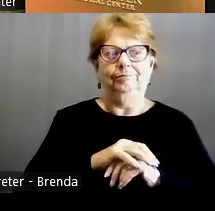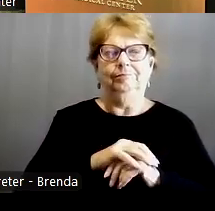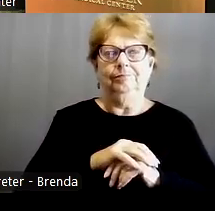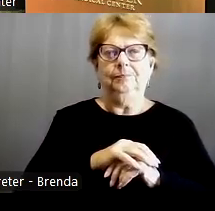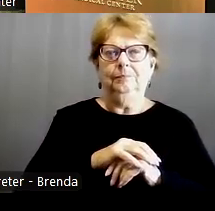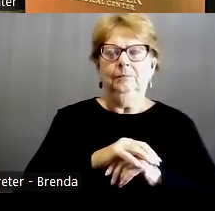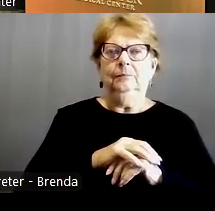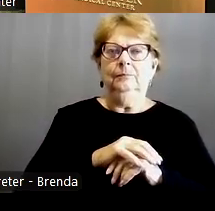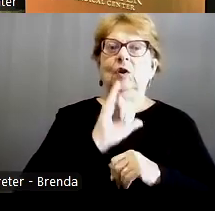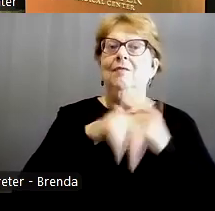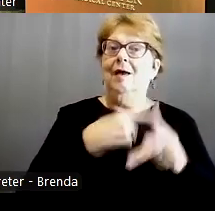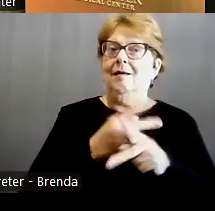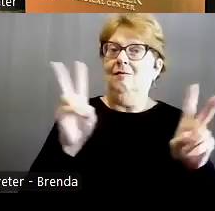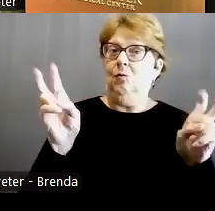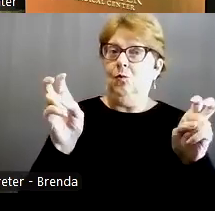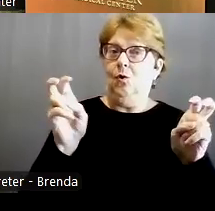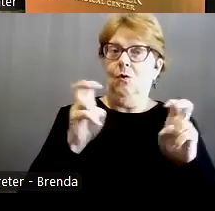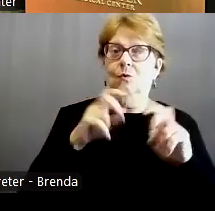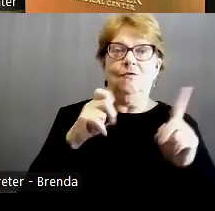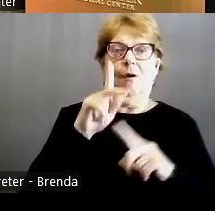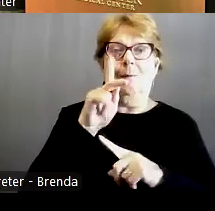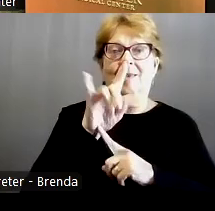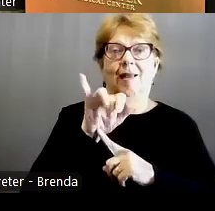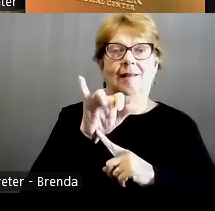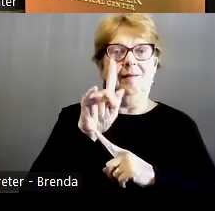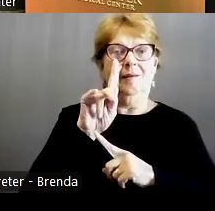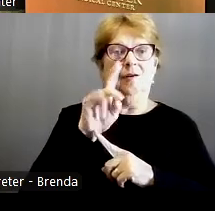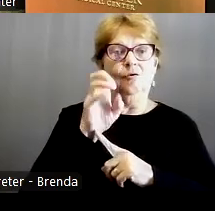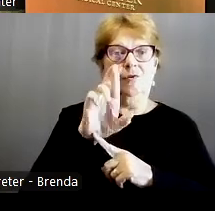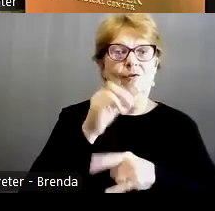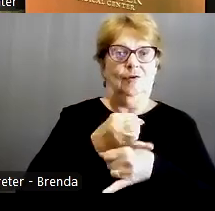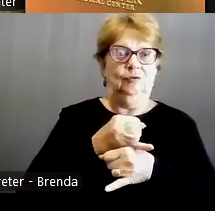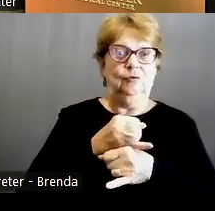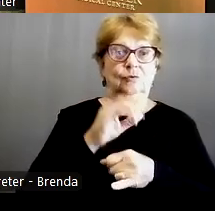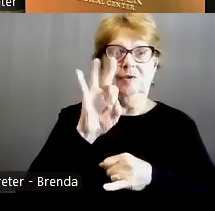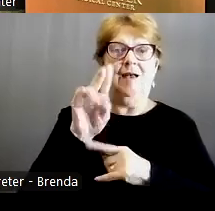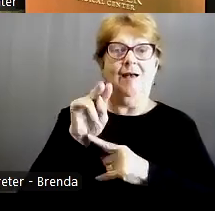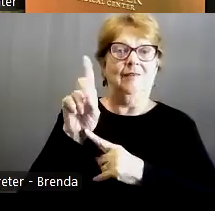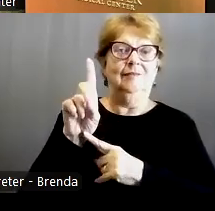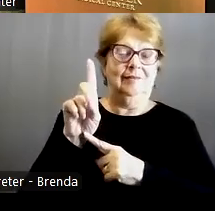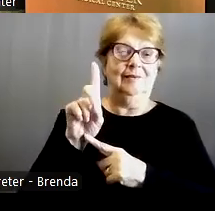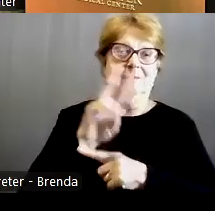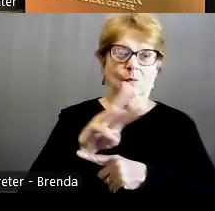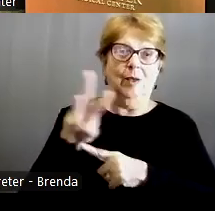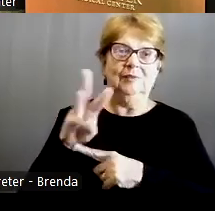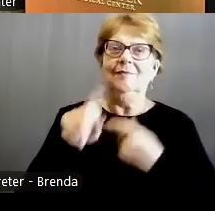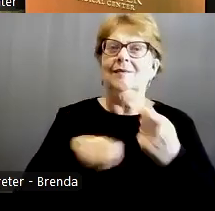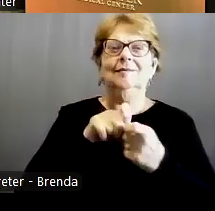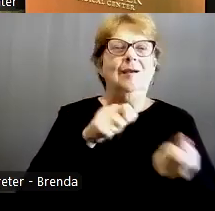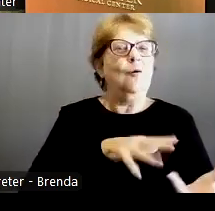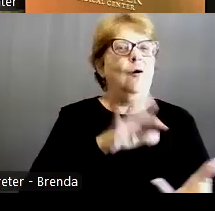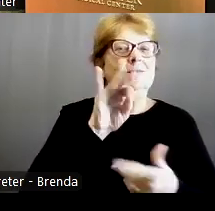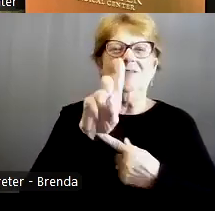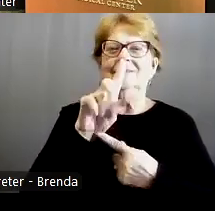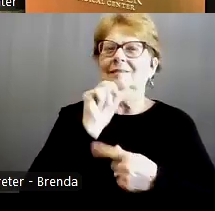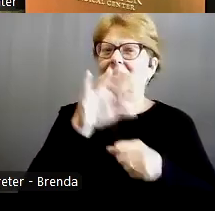kind of quote from the Kennedy Krieger Institute FND clinic website is pretty typical. The exact cause of FND is not fully understood,